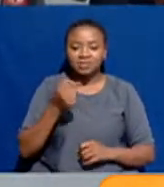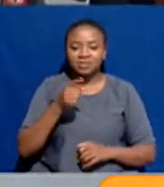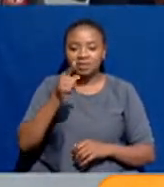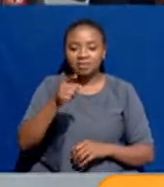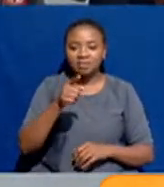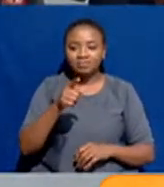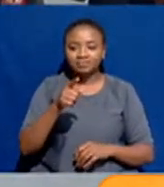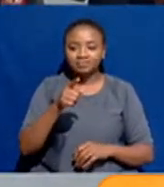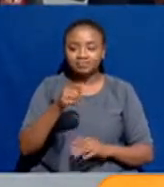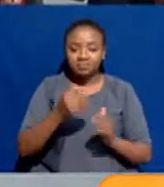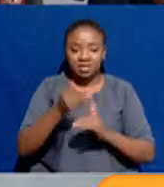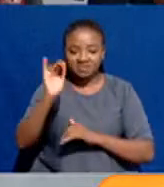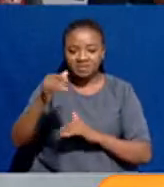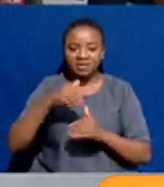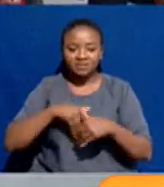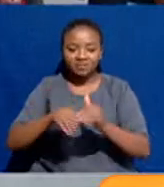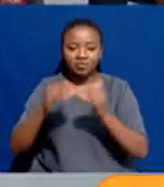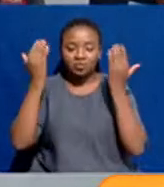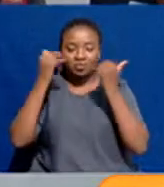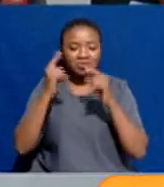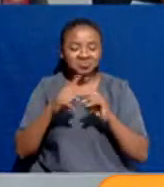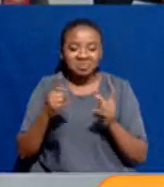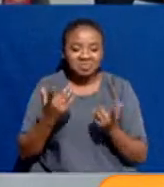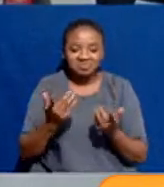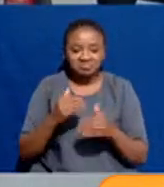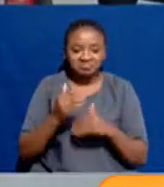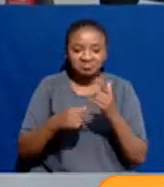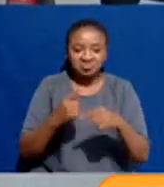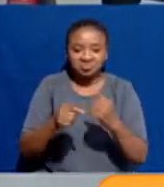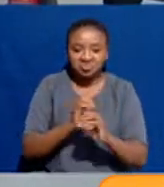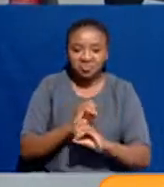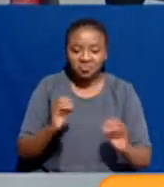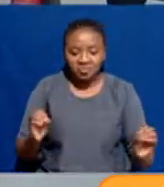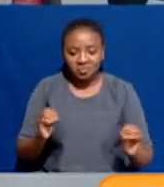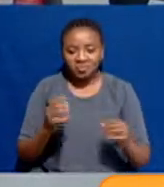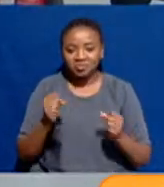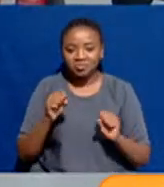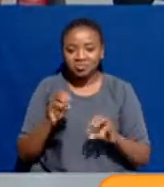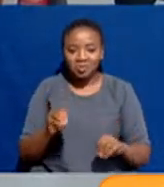But they did not. They did not. Yeah. Yeah. So